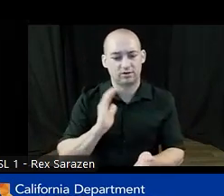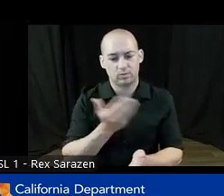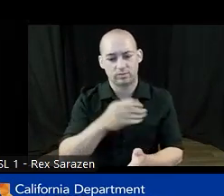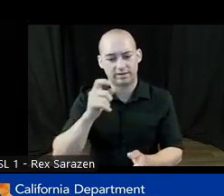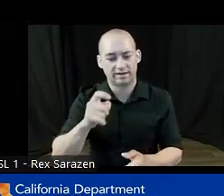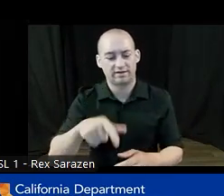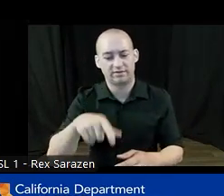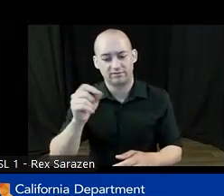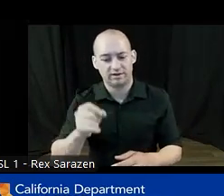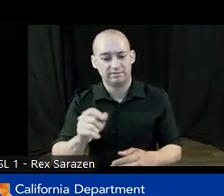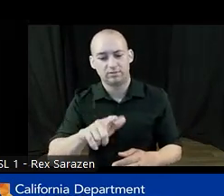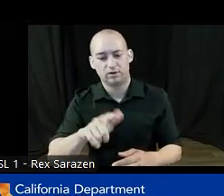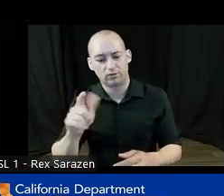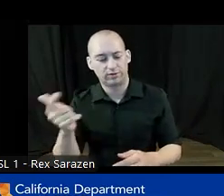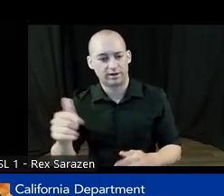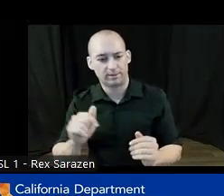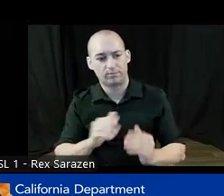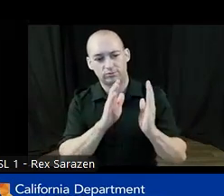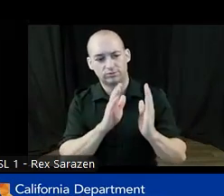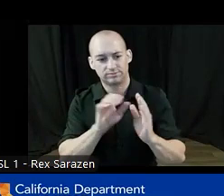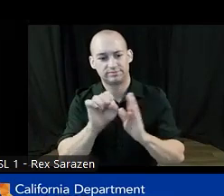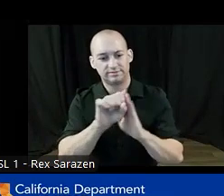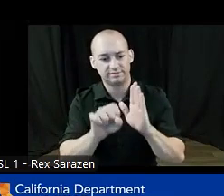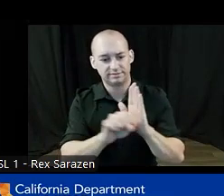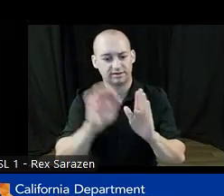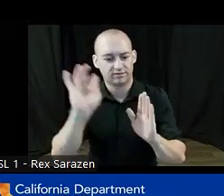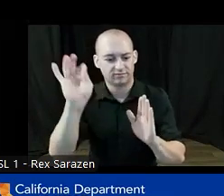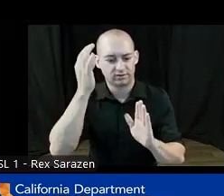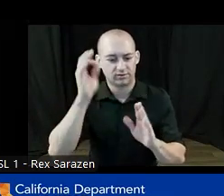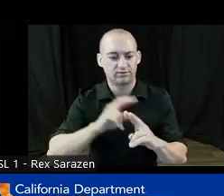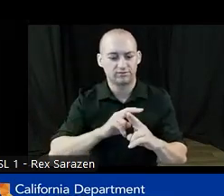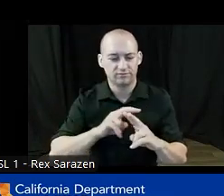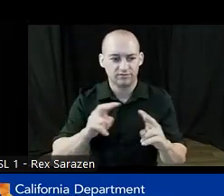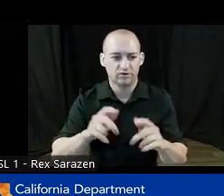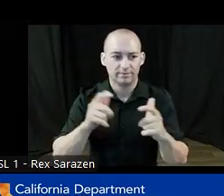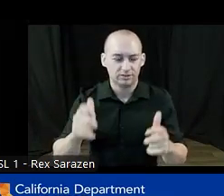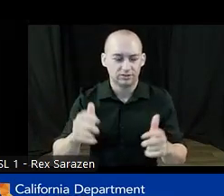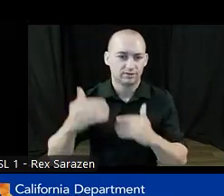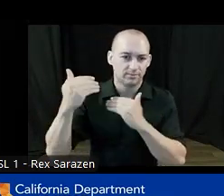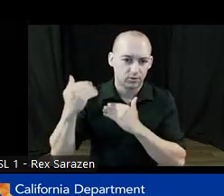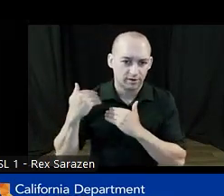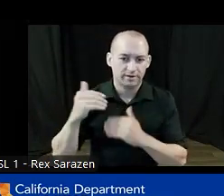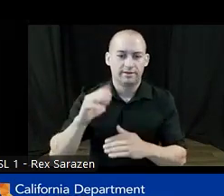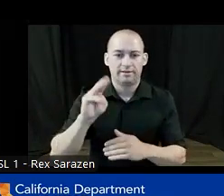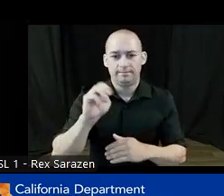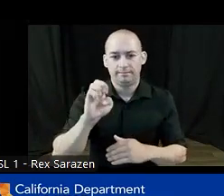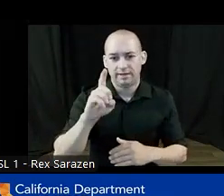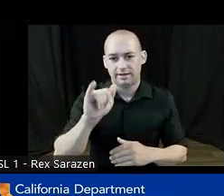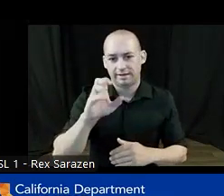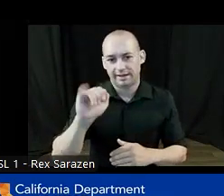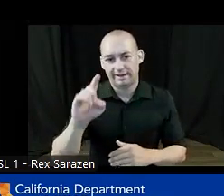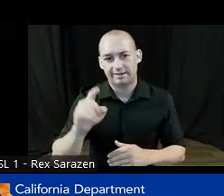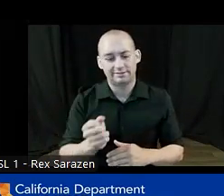alternative approaches. The state and the federal government are bearing much of the burden in terms of Medicaid expenditures. And then, of